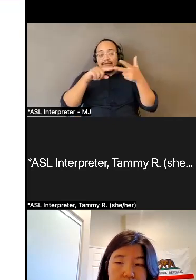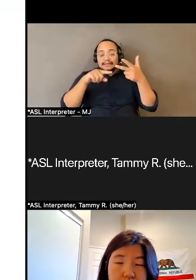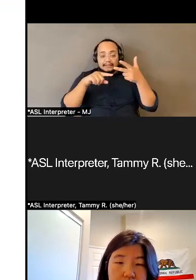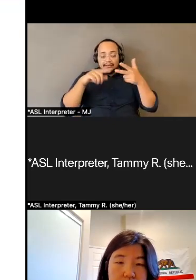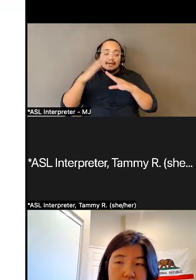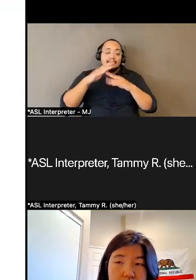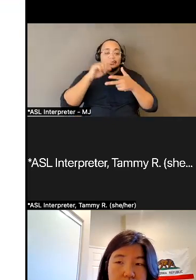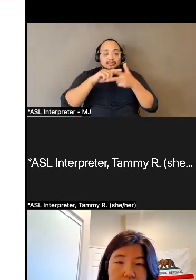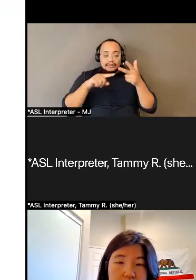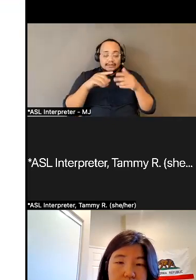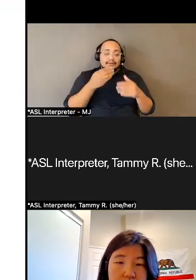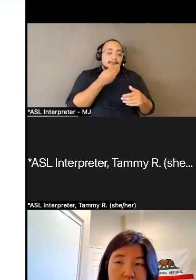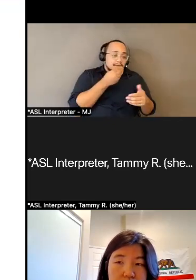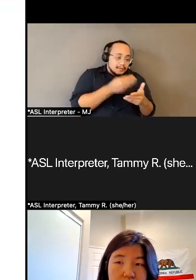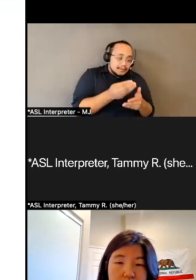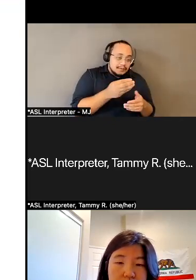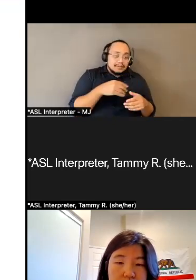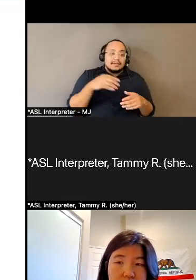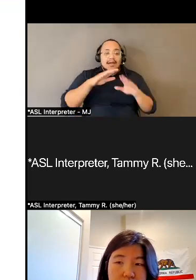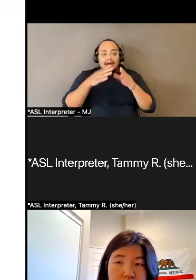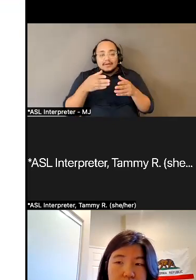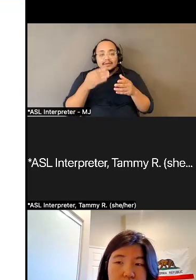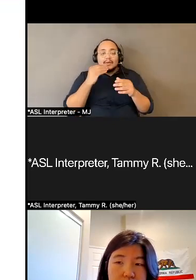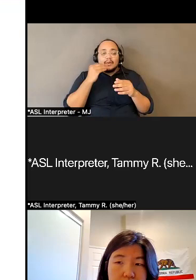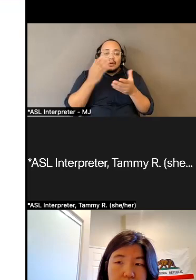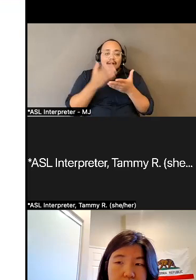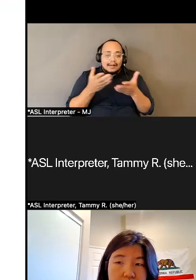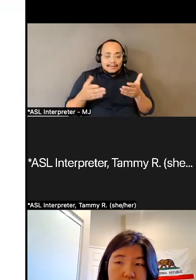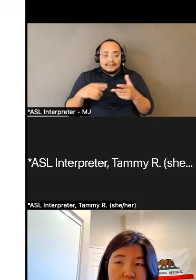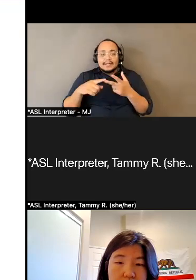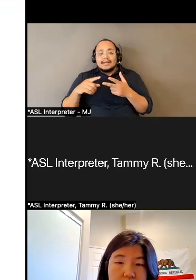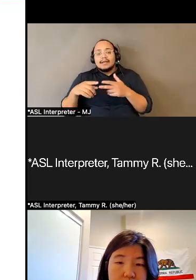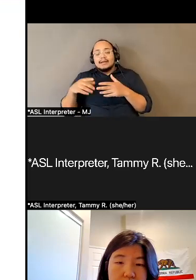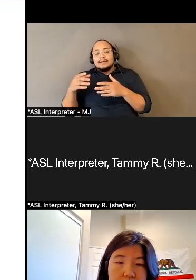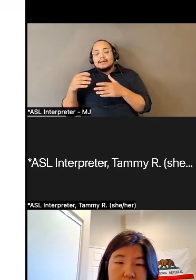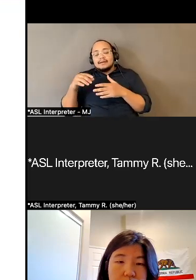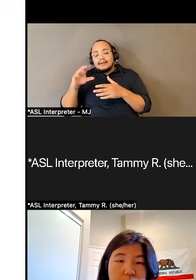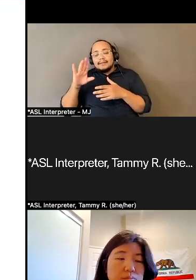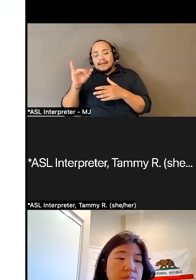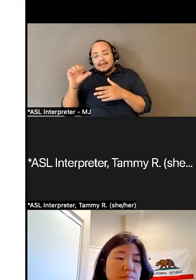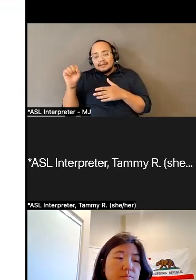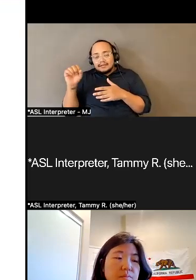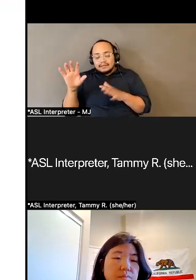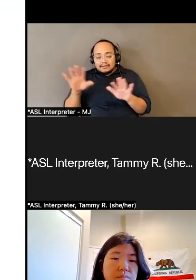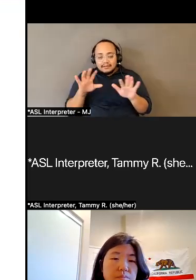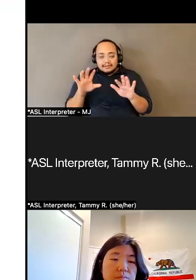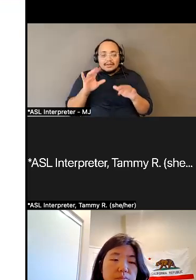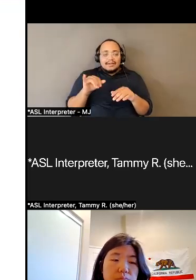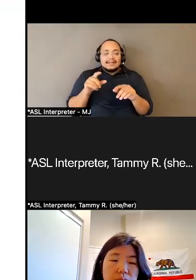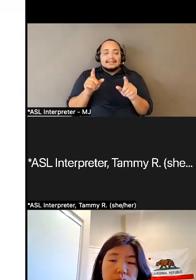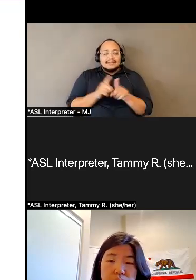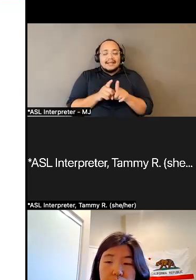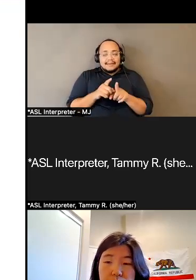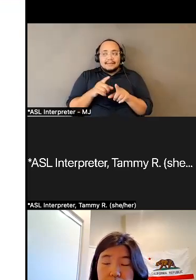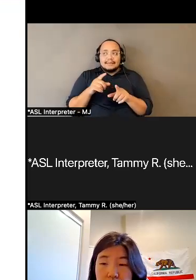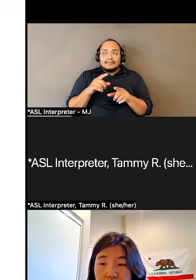their grants, food, household utilities, and household items, are actually exactly the same as the survivors who in our earlier